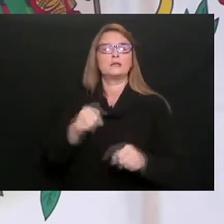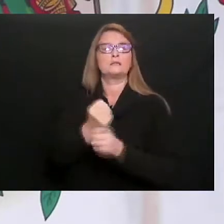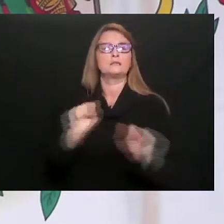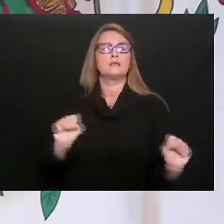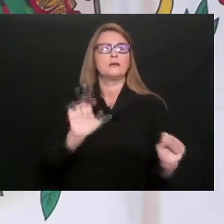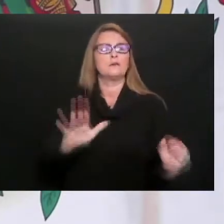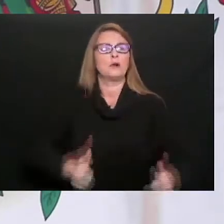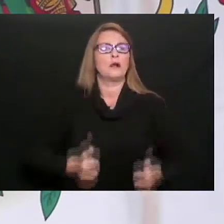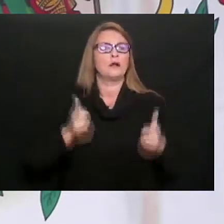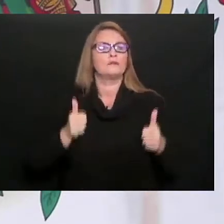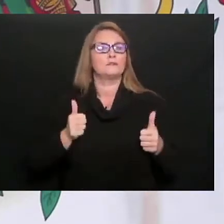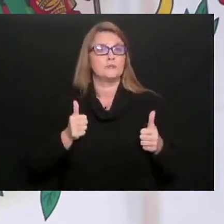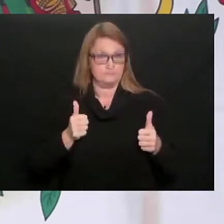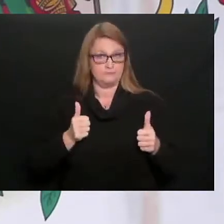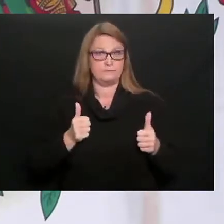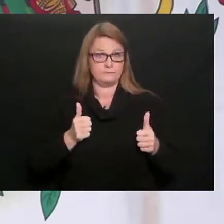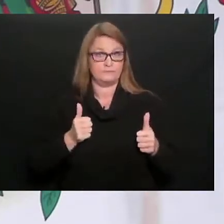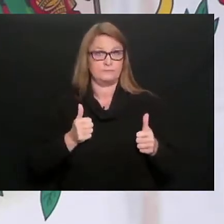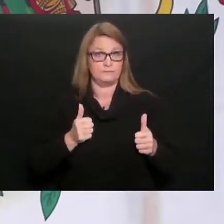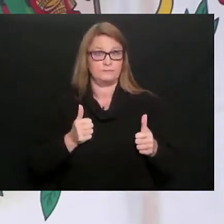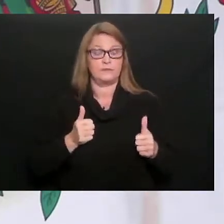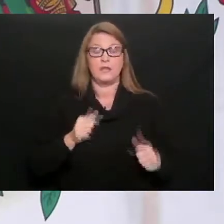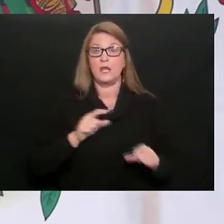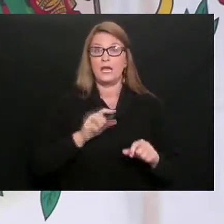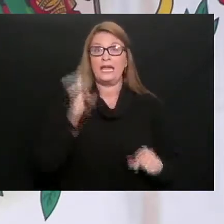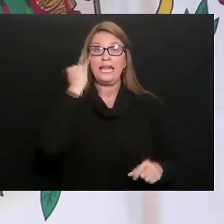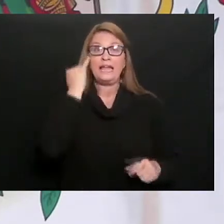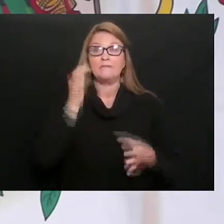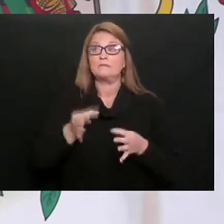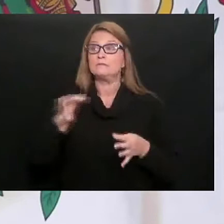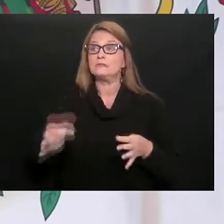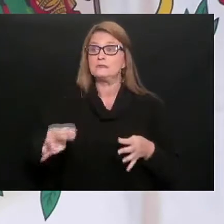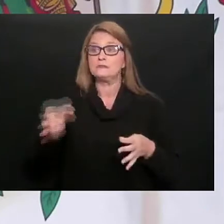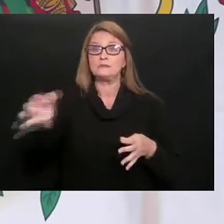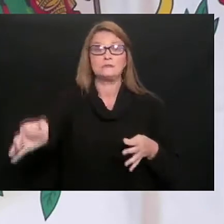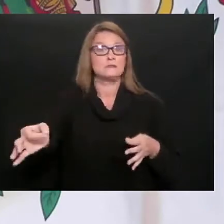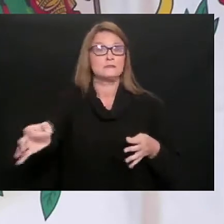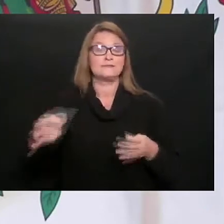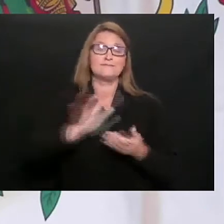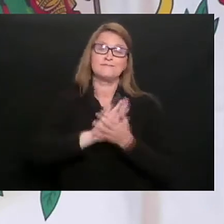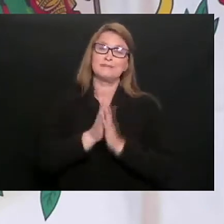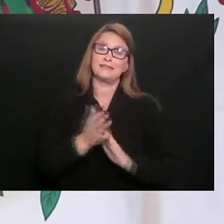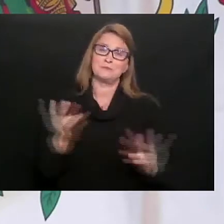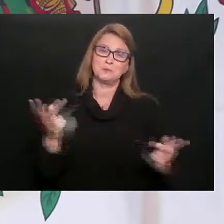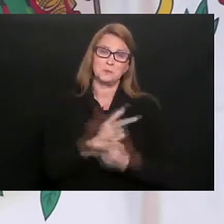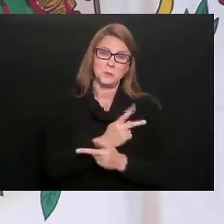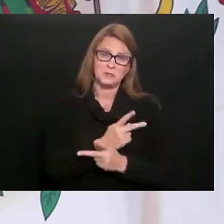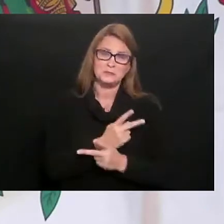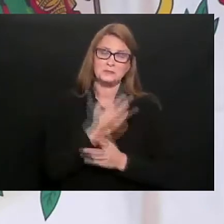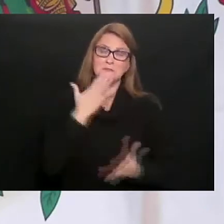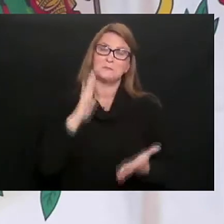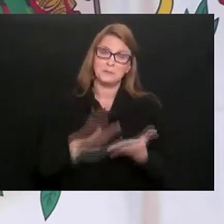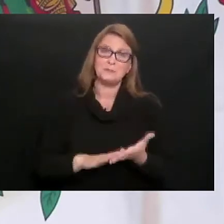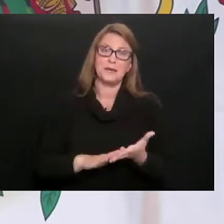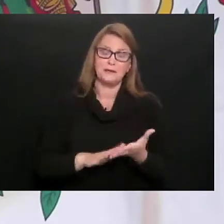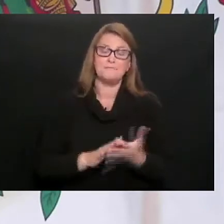if we can catch this early enough. If we don't, it's really bad stuff, really bad.